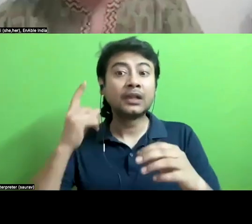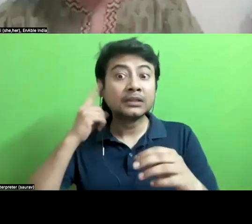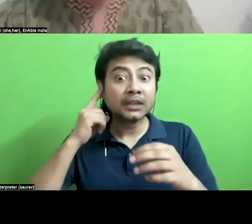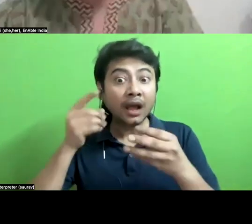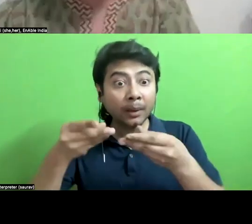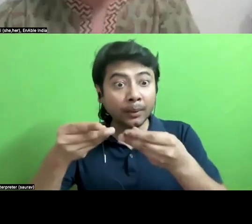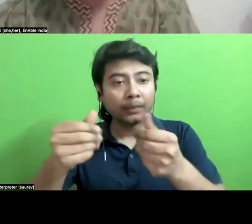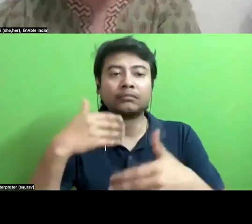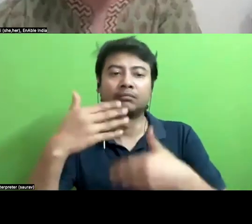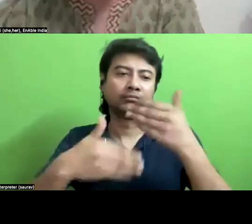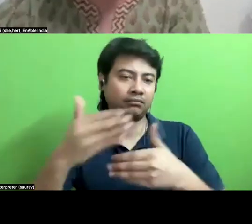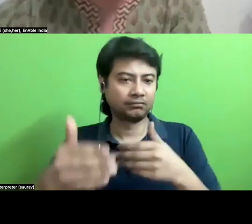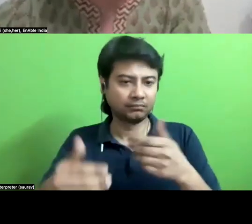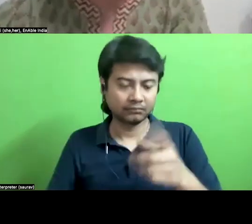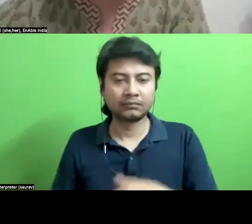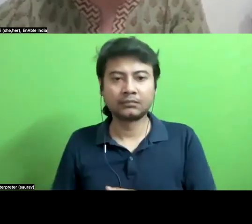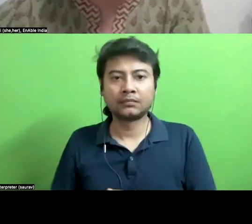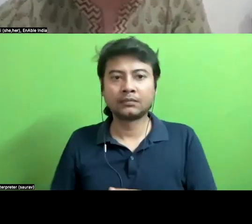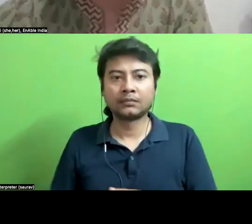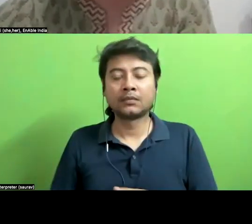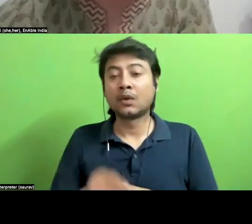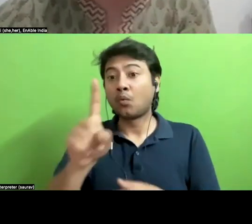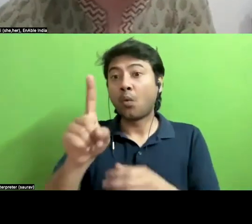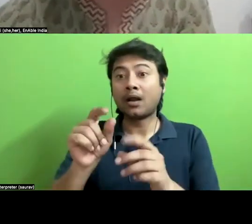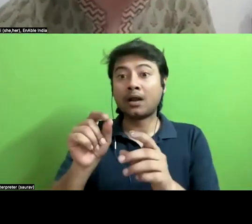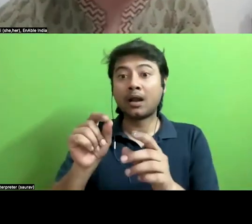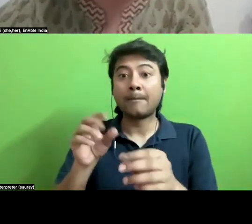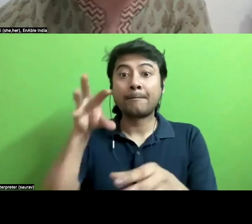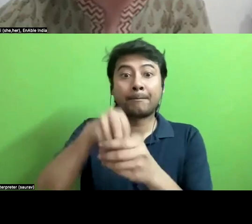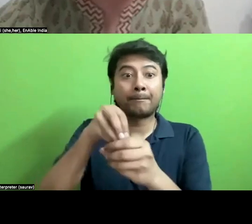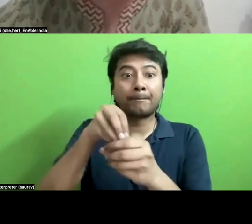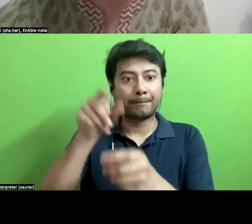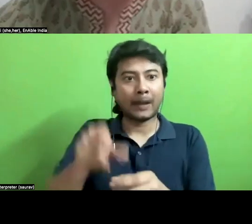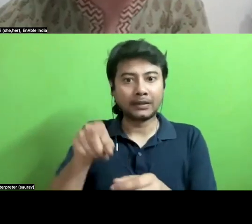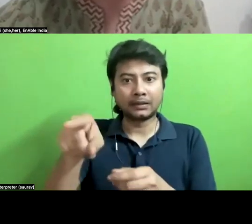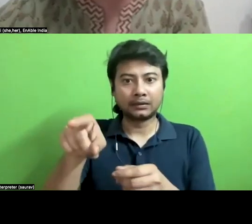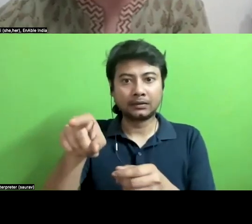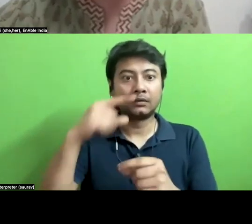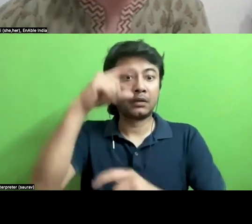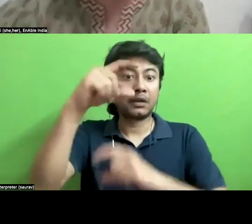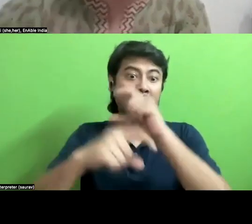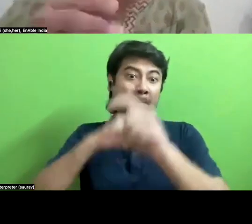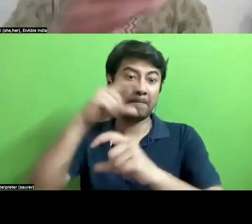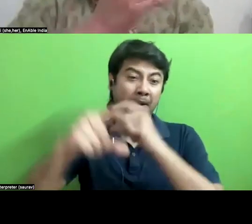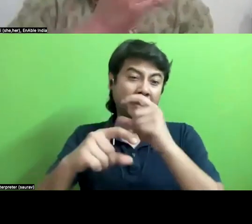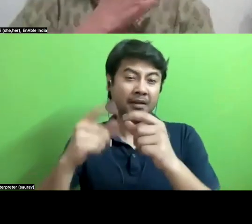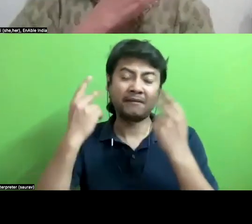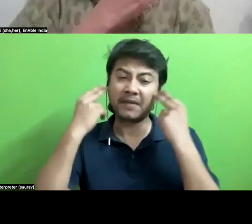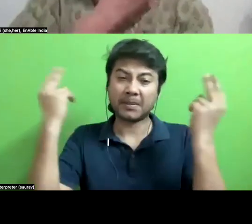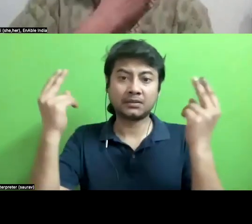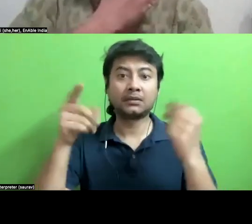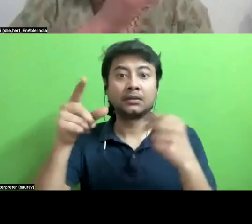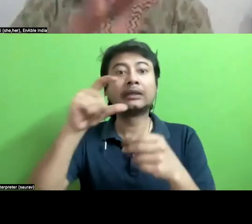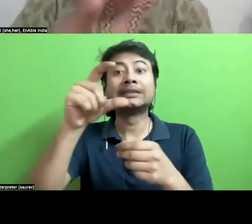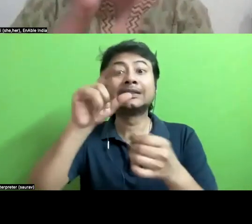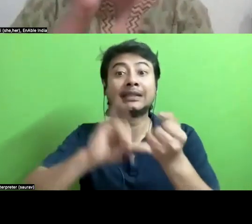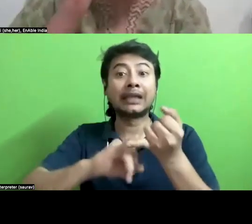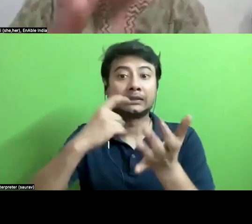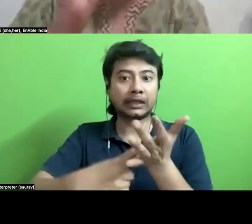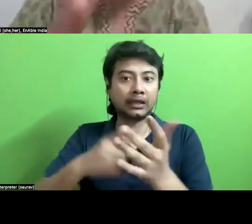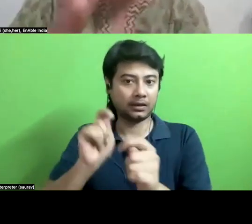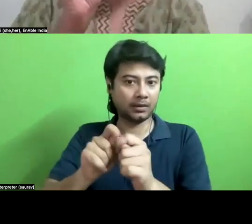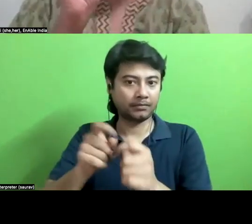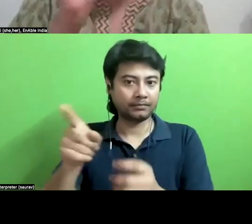the audience members is from a large company and is part of CSR. And what they have said is, I want to pick up